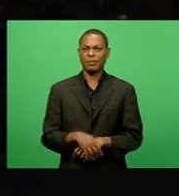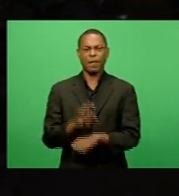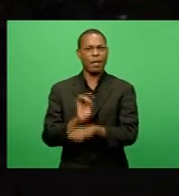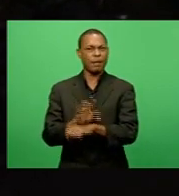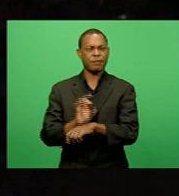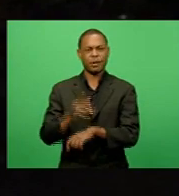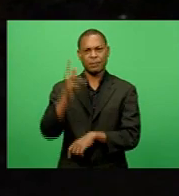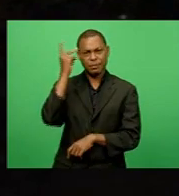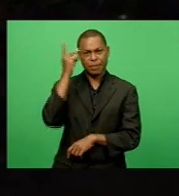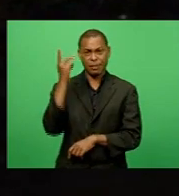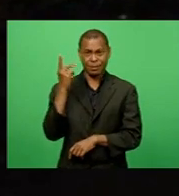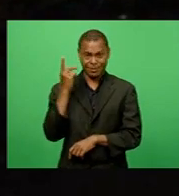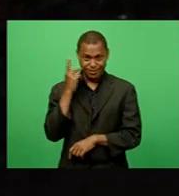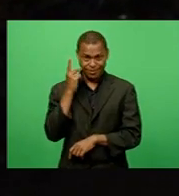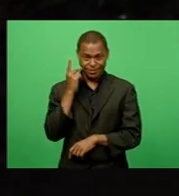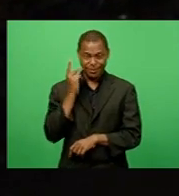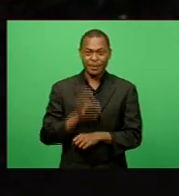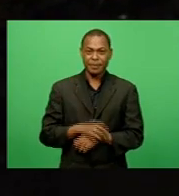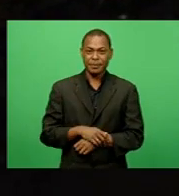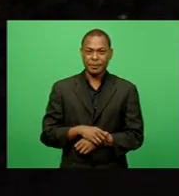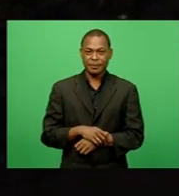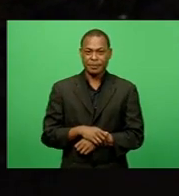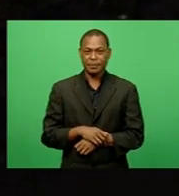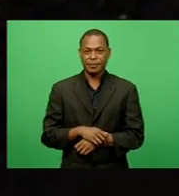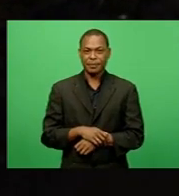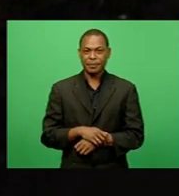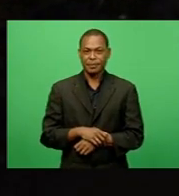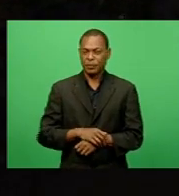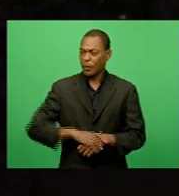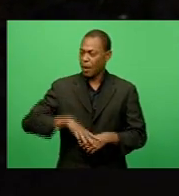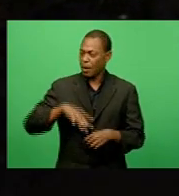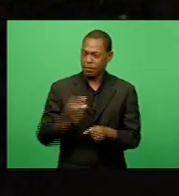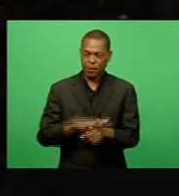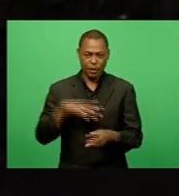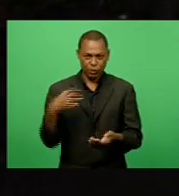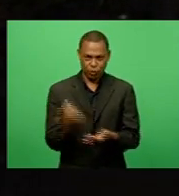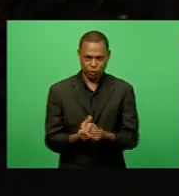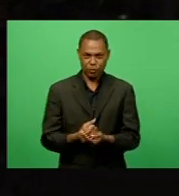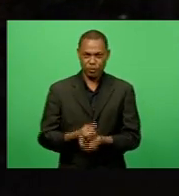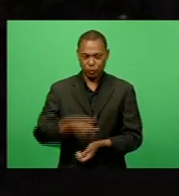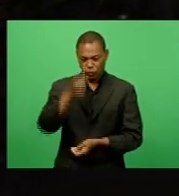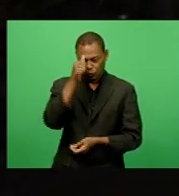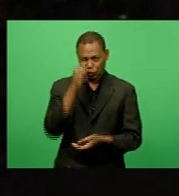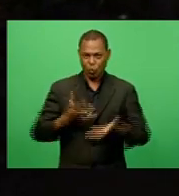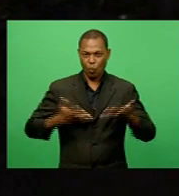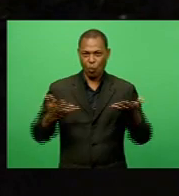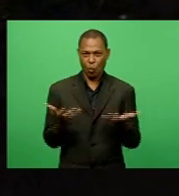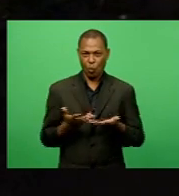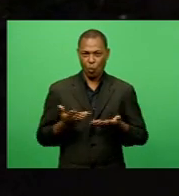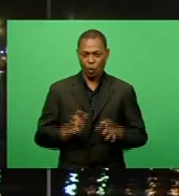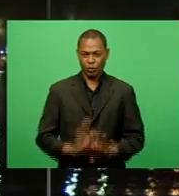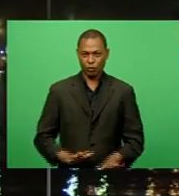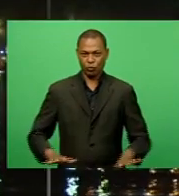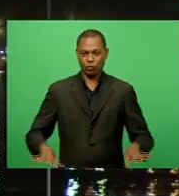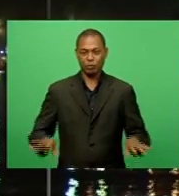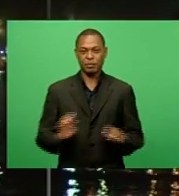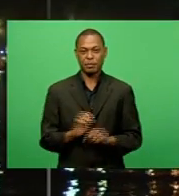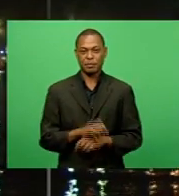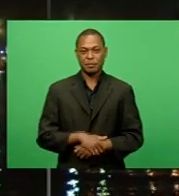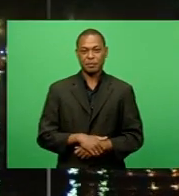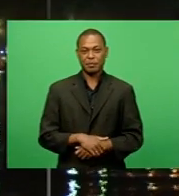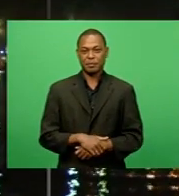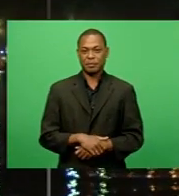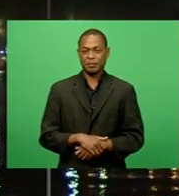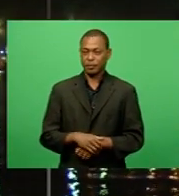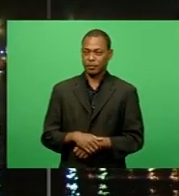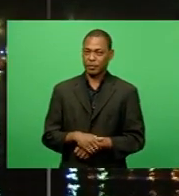for your children, and just ensure that you monitor their whereabouts to ensure their safety. Edwin. Thank